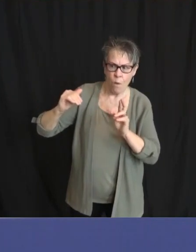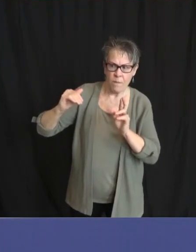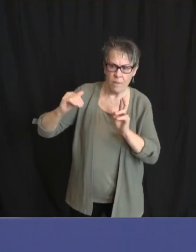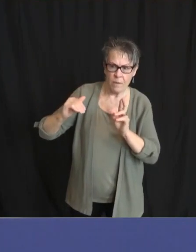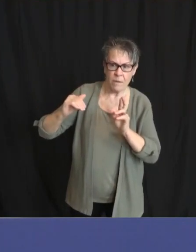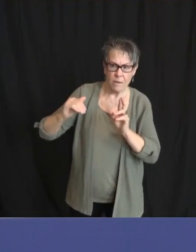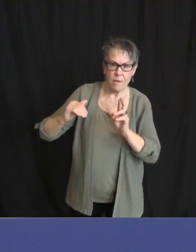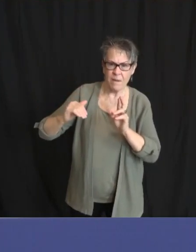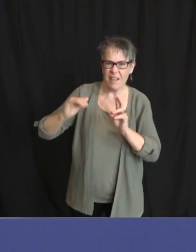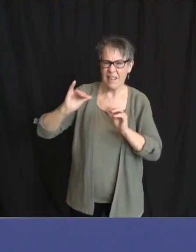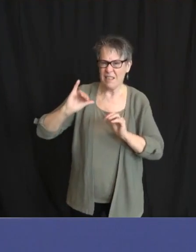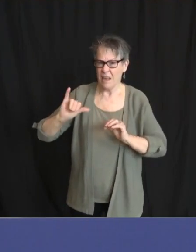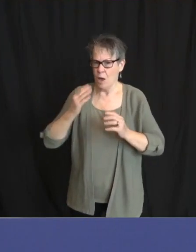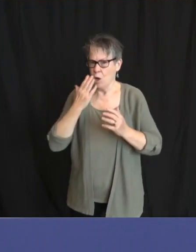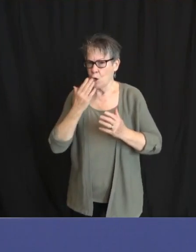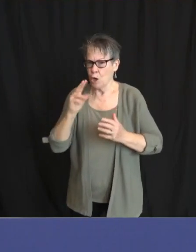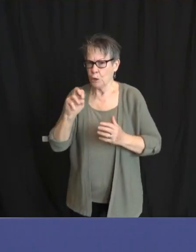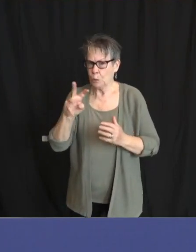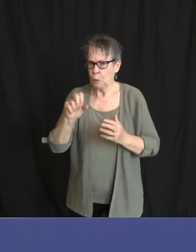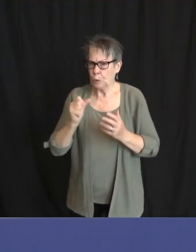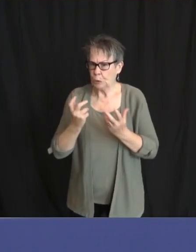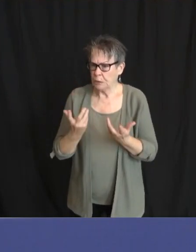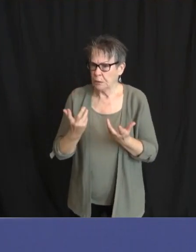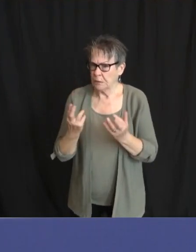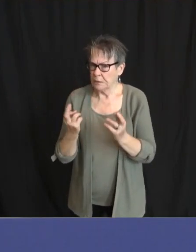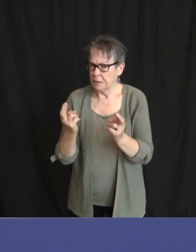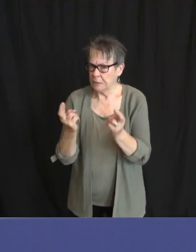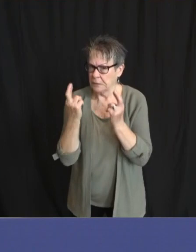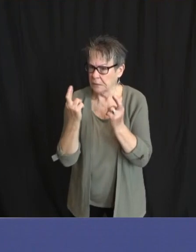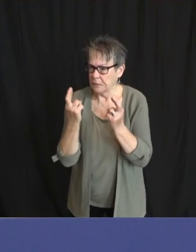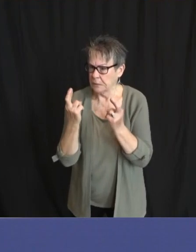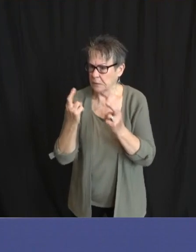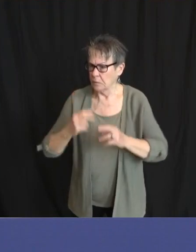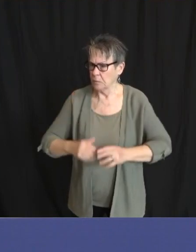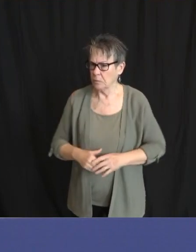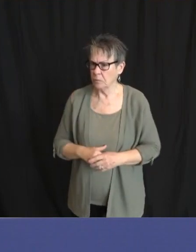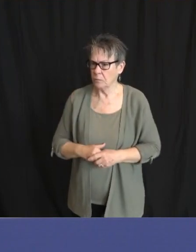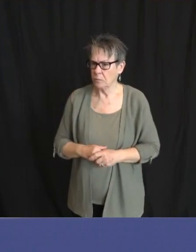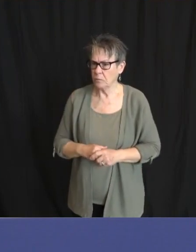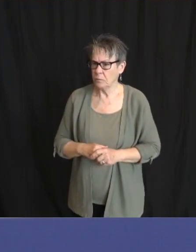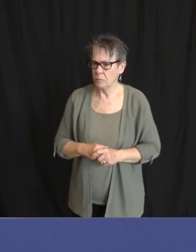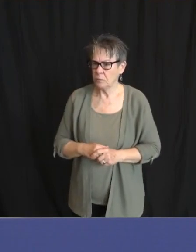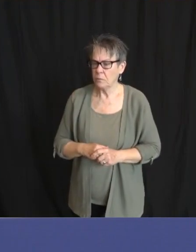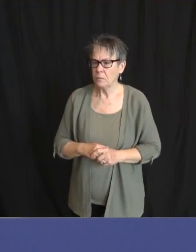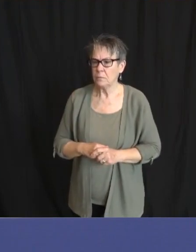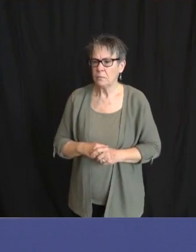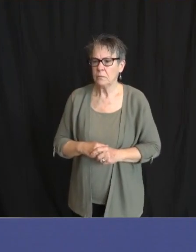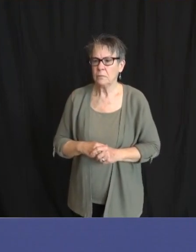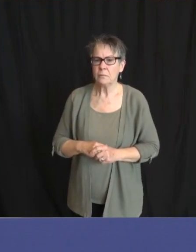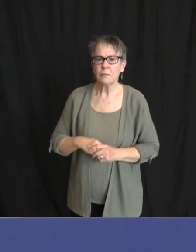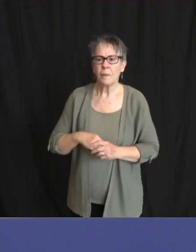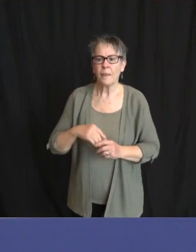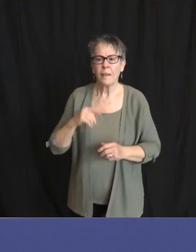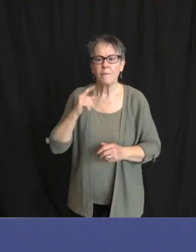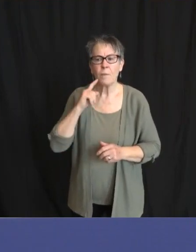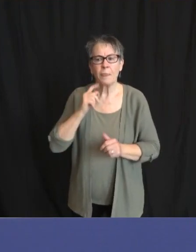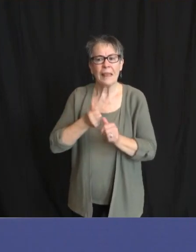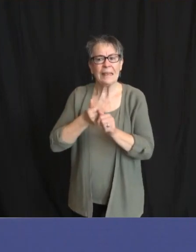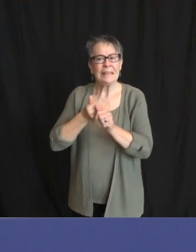number. The number in any given day lately in a particular county is meaningfully lower than that. And then